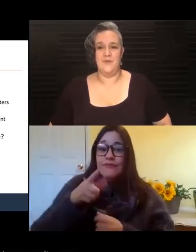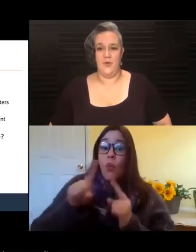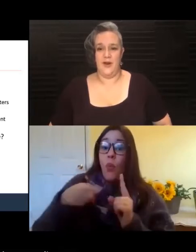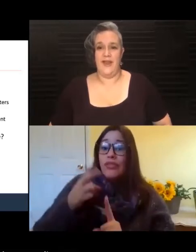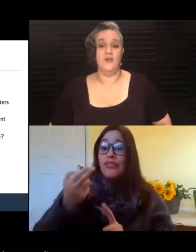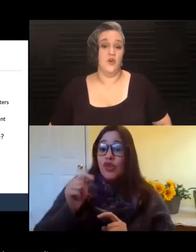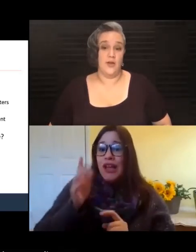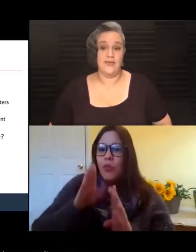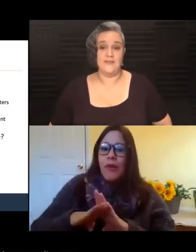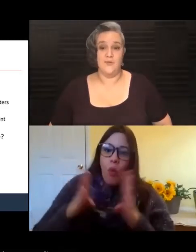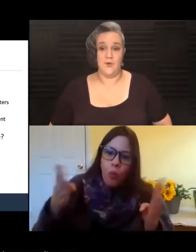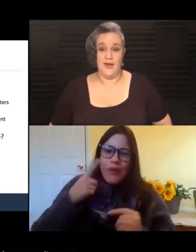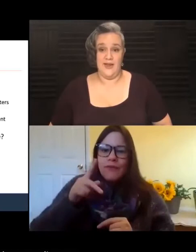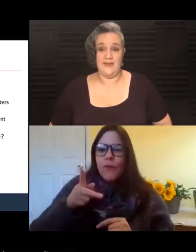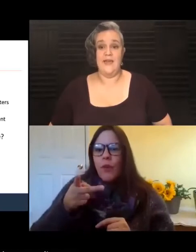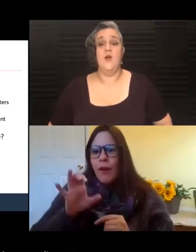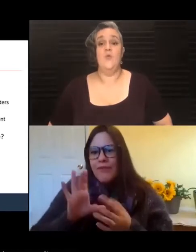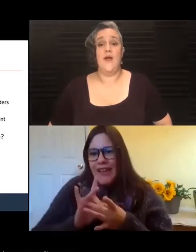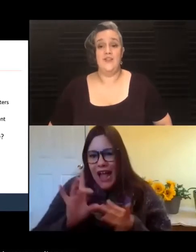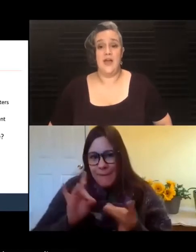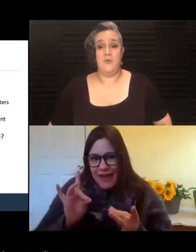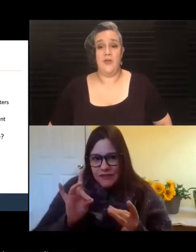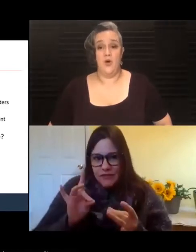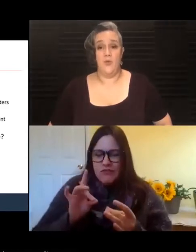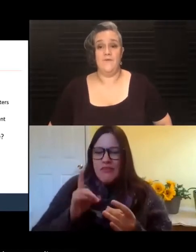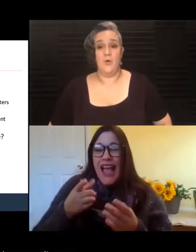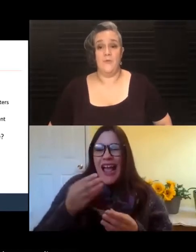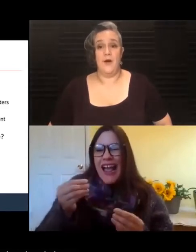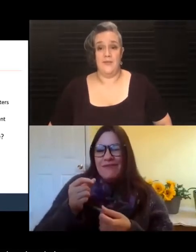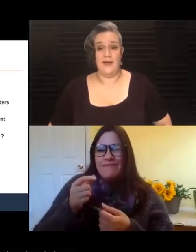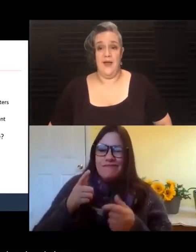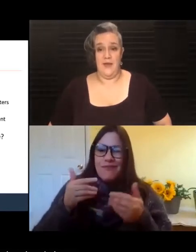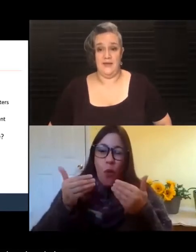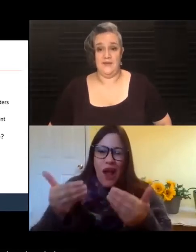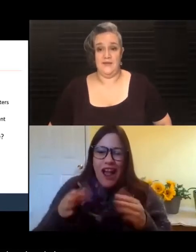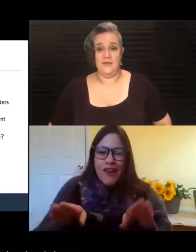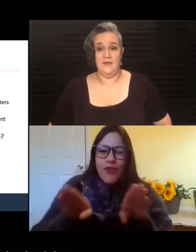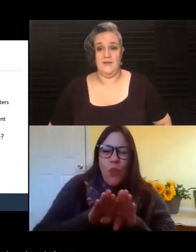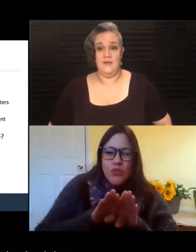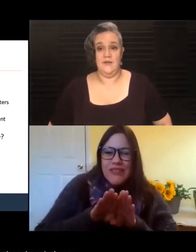attendees beforehand, or your audience beforehand, when the chat will be open for public comment.